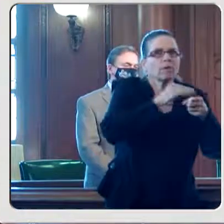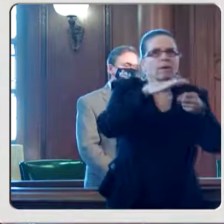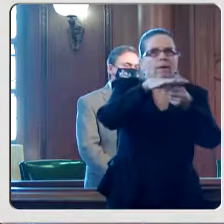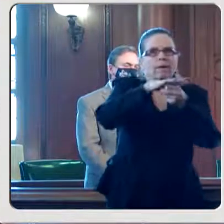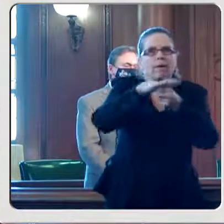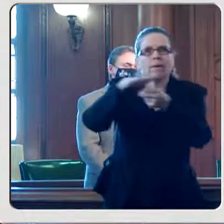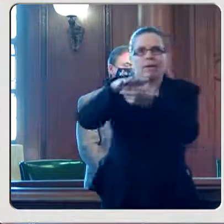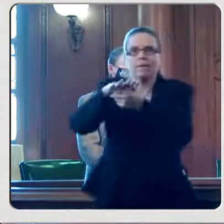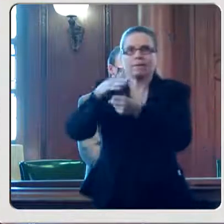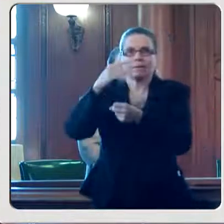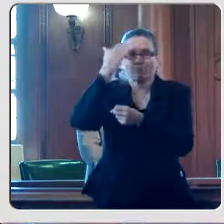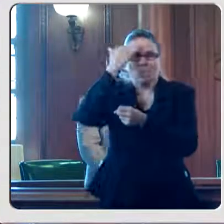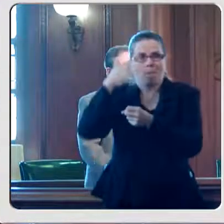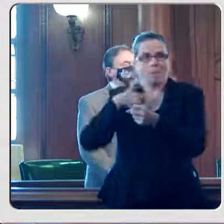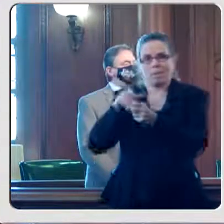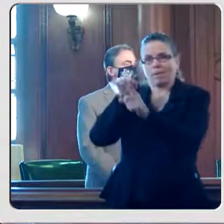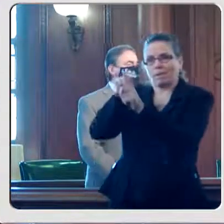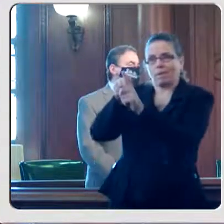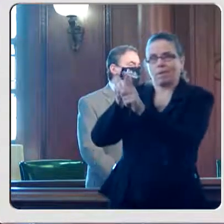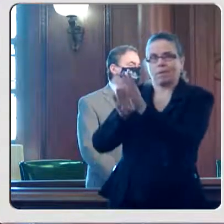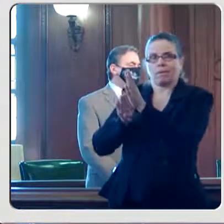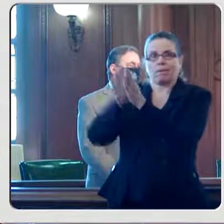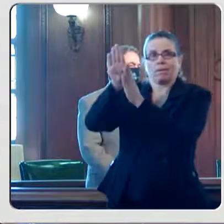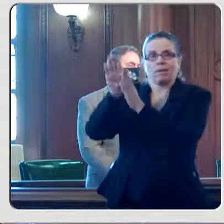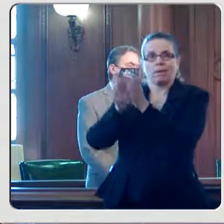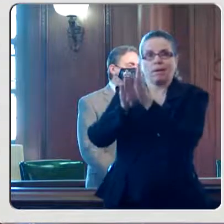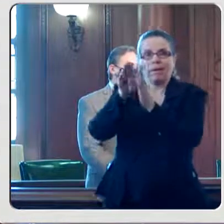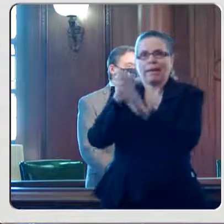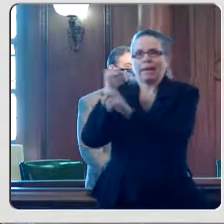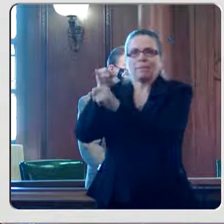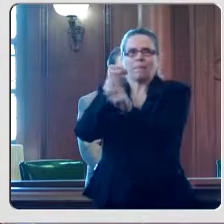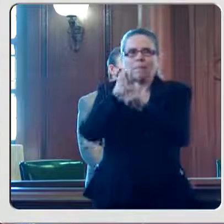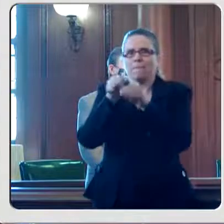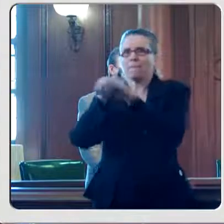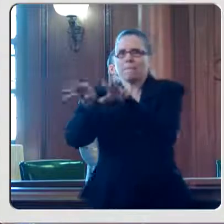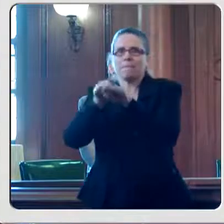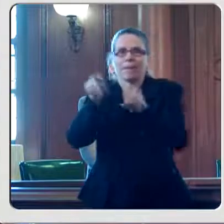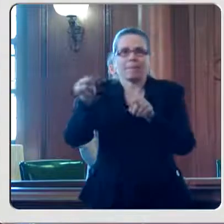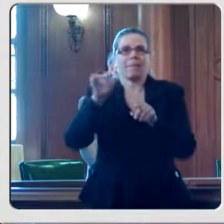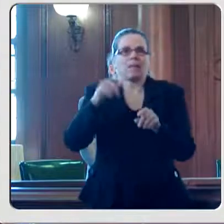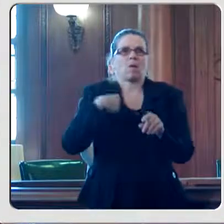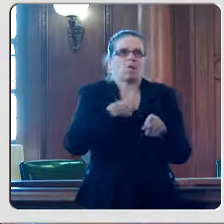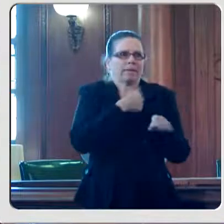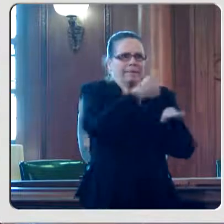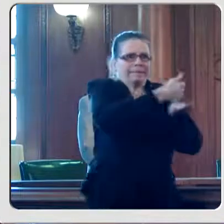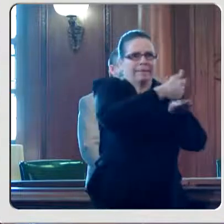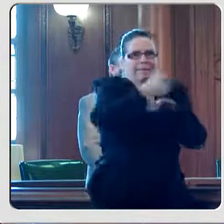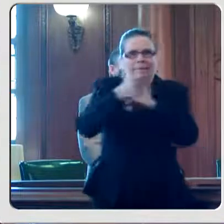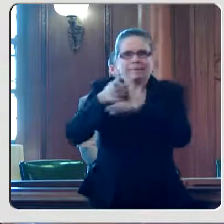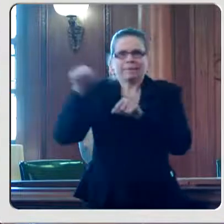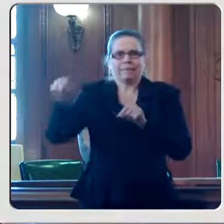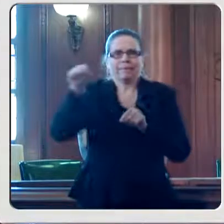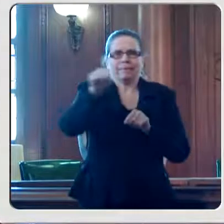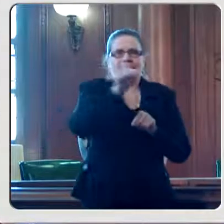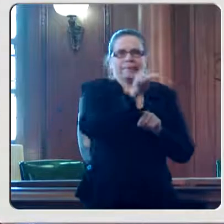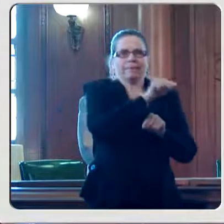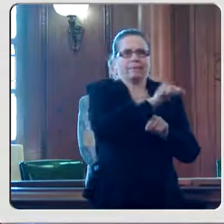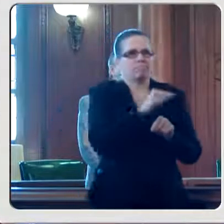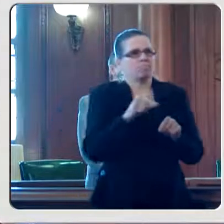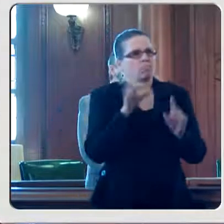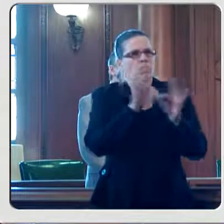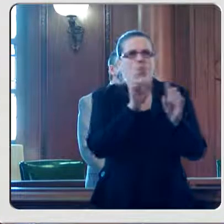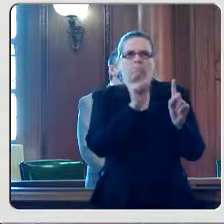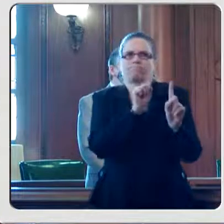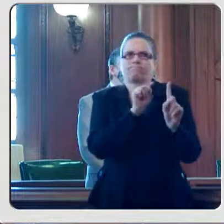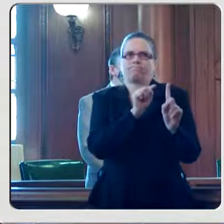the virus has been hitting the hardest. And so it's important